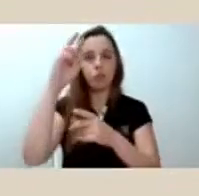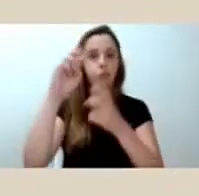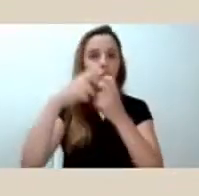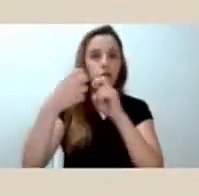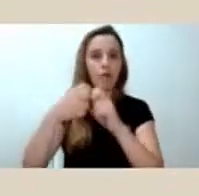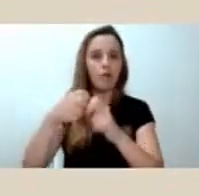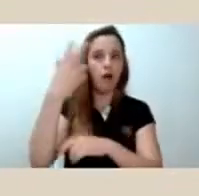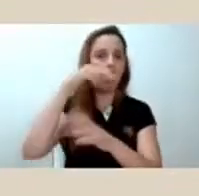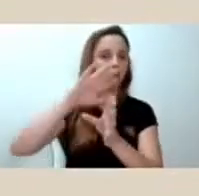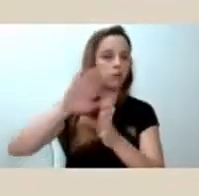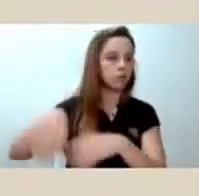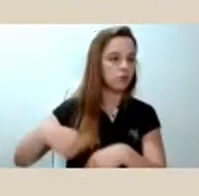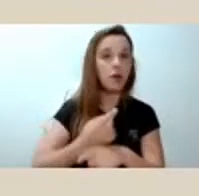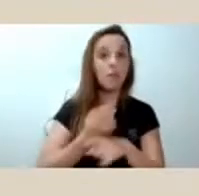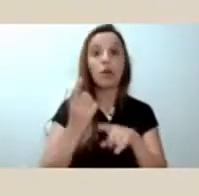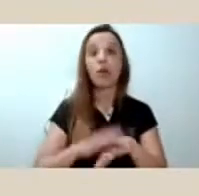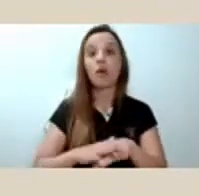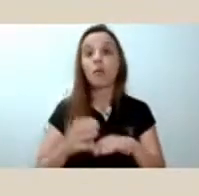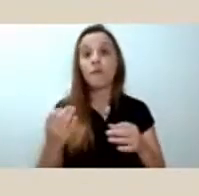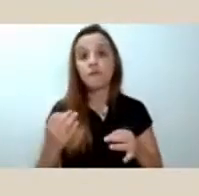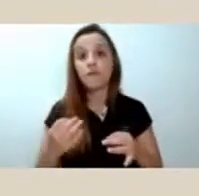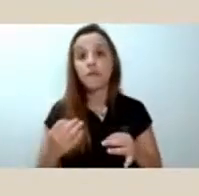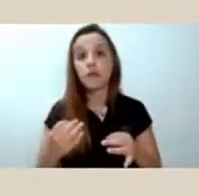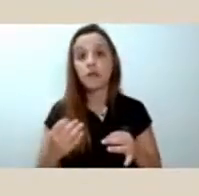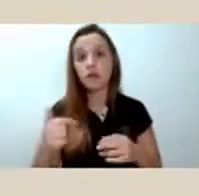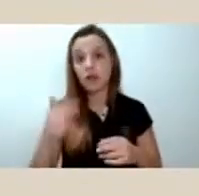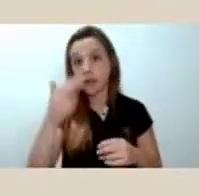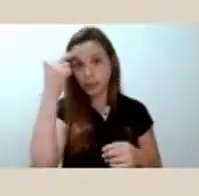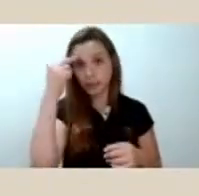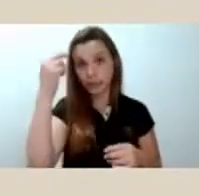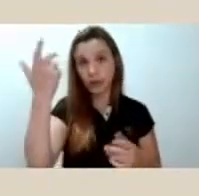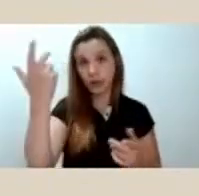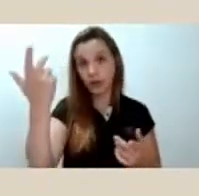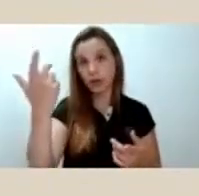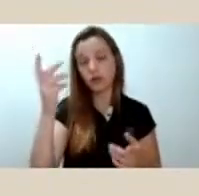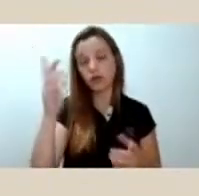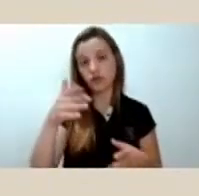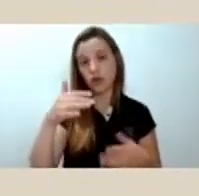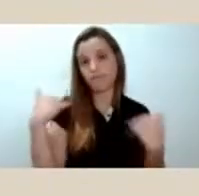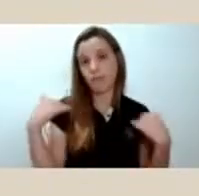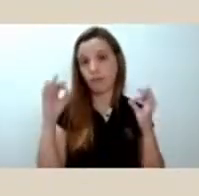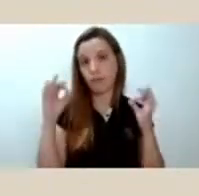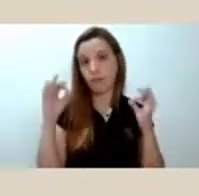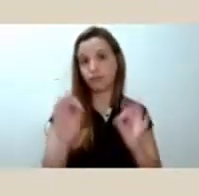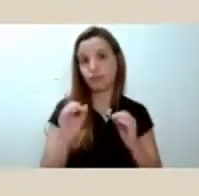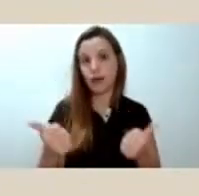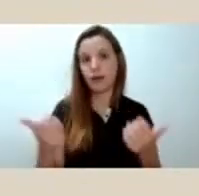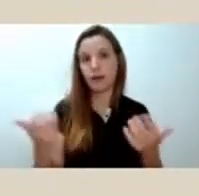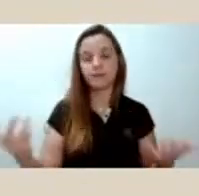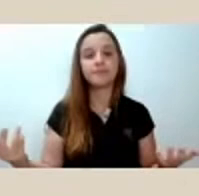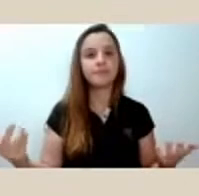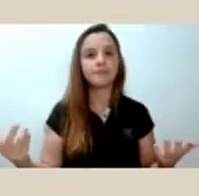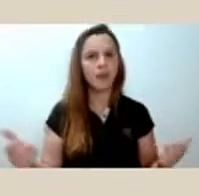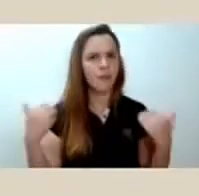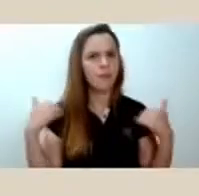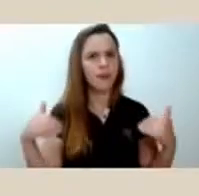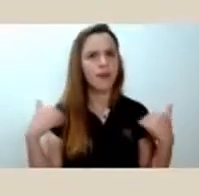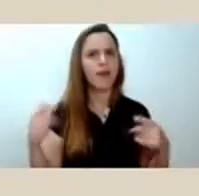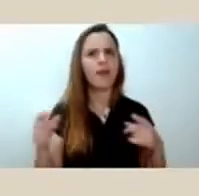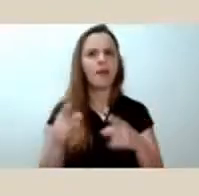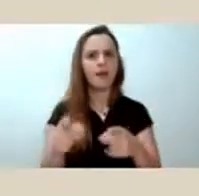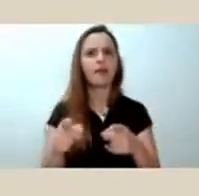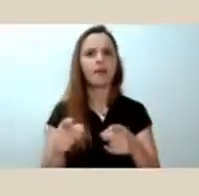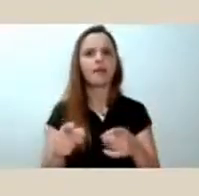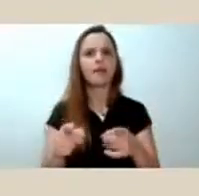you had an incredibly biased training set. And all of these training sets for us as individuals and for all